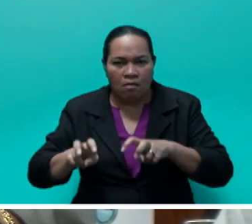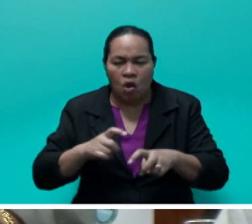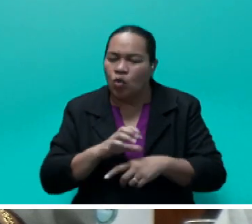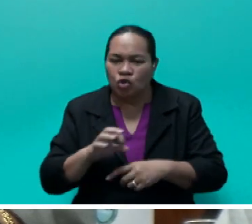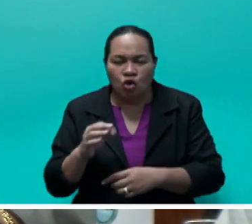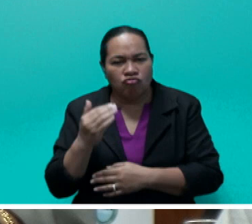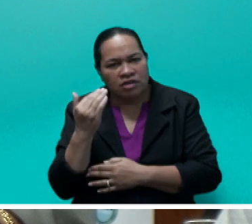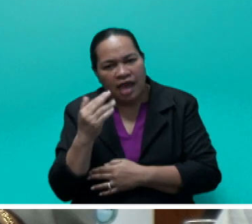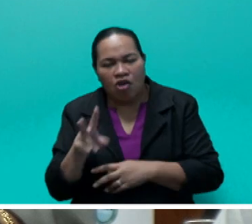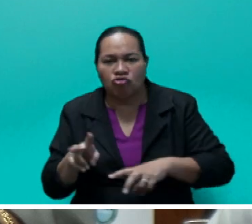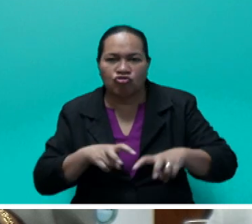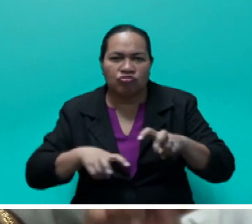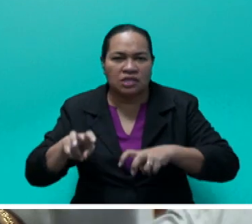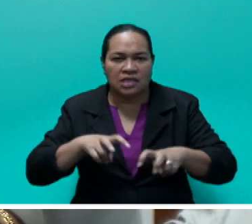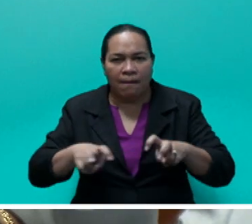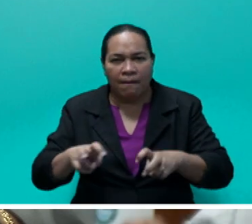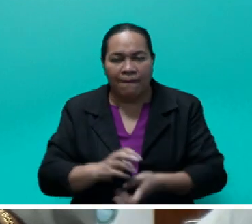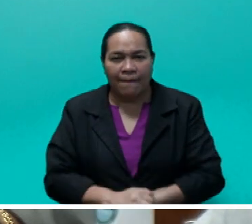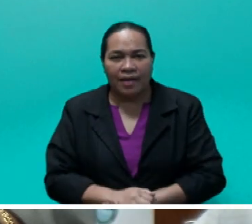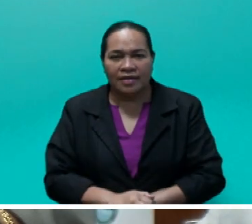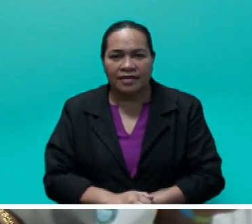on tourism." Listen.